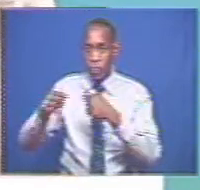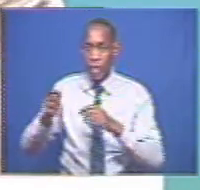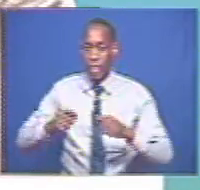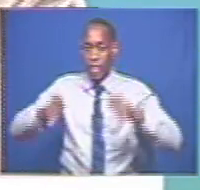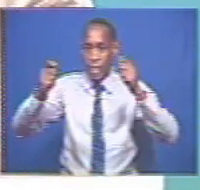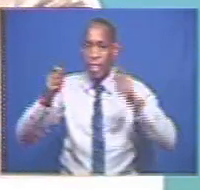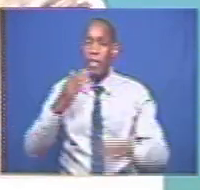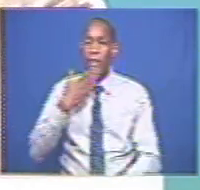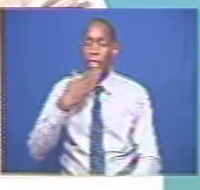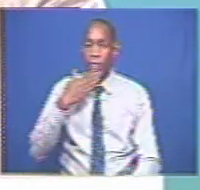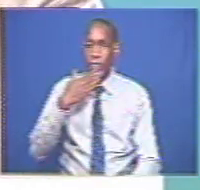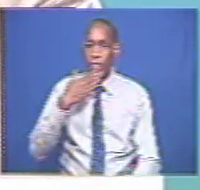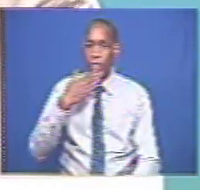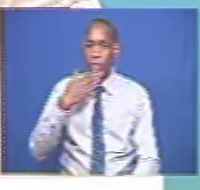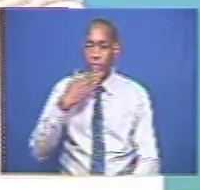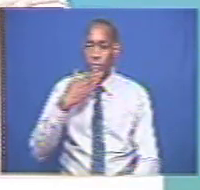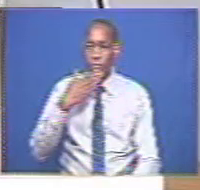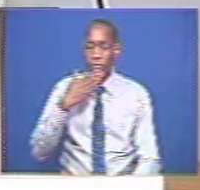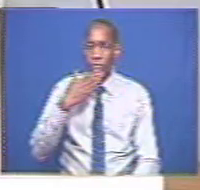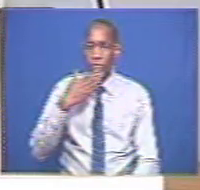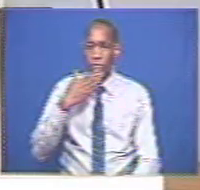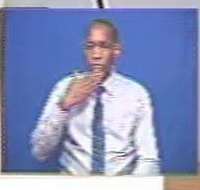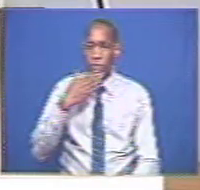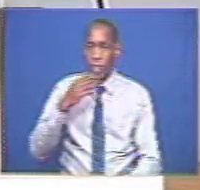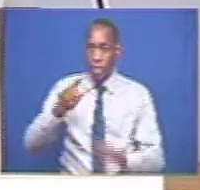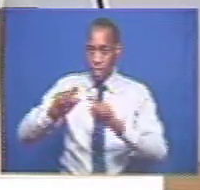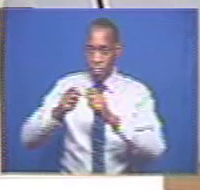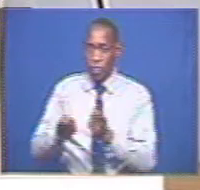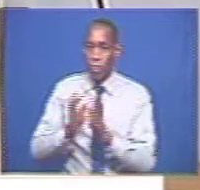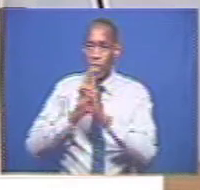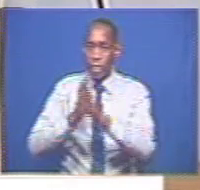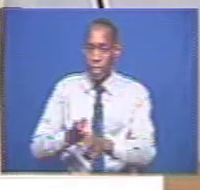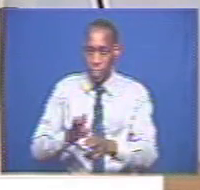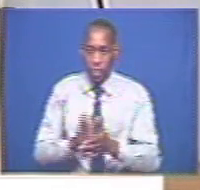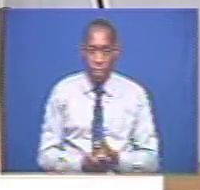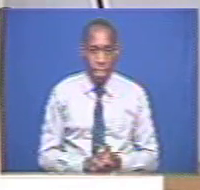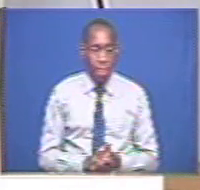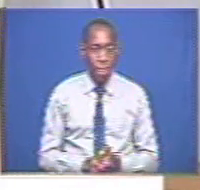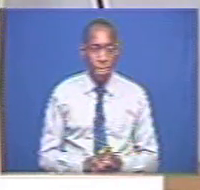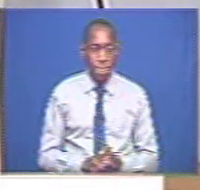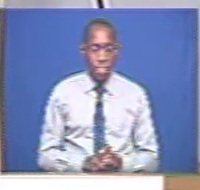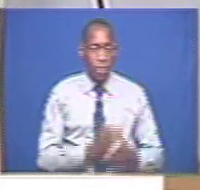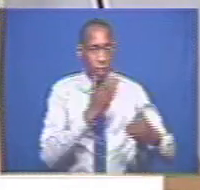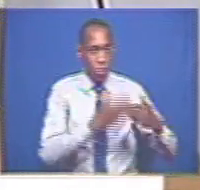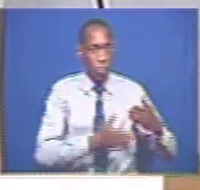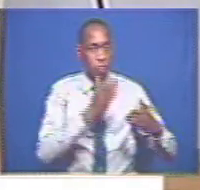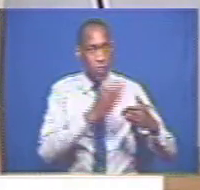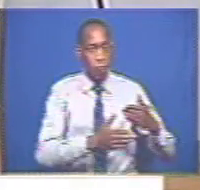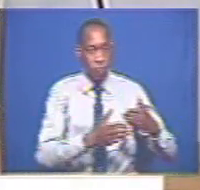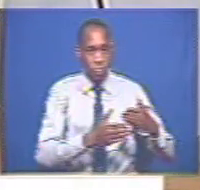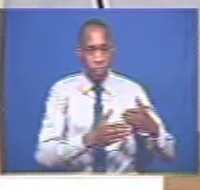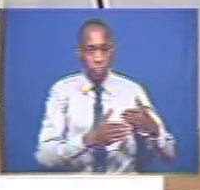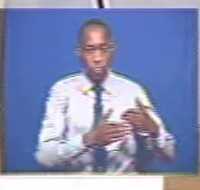Leopard with Lamine Diallo broke that record. So, let me stop that and bring in a lawyer.